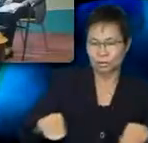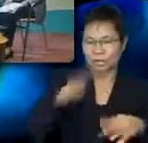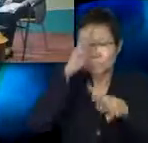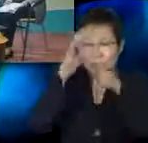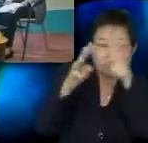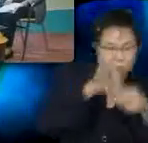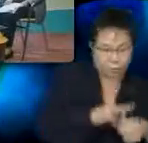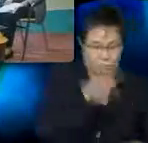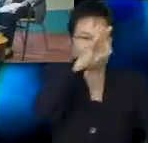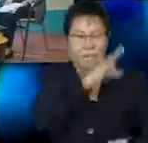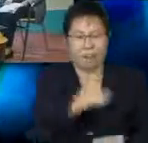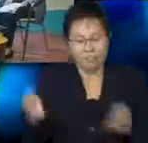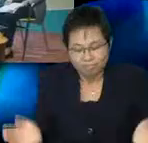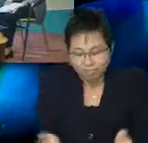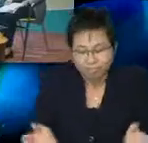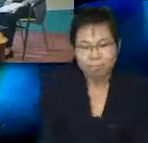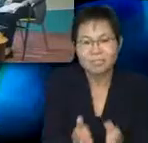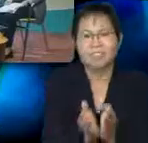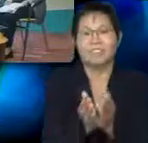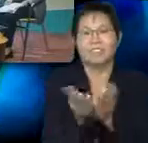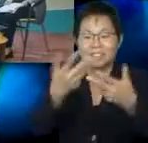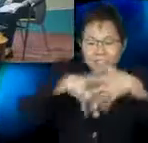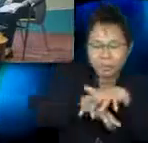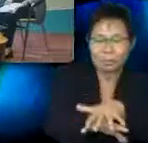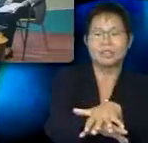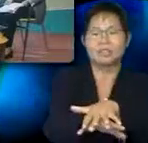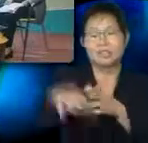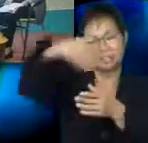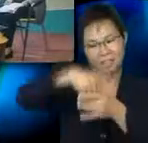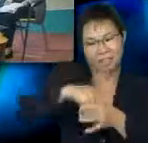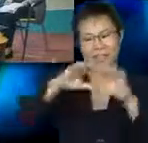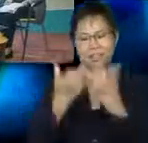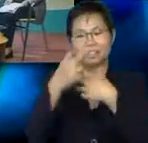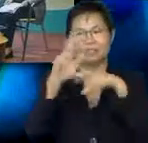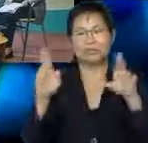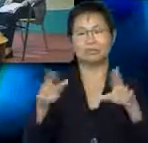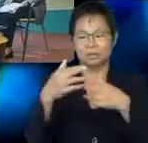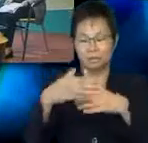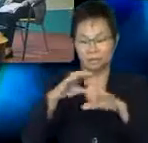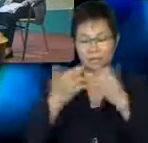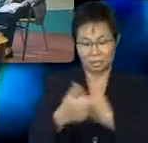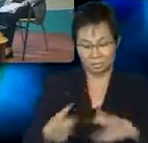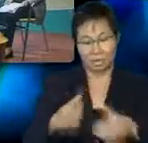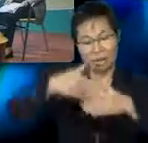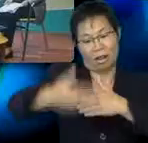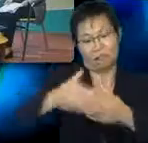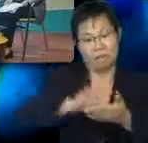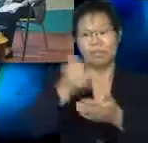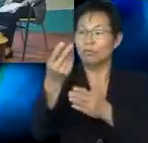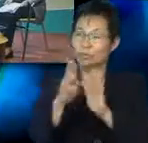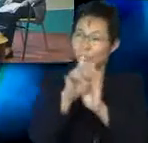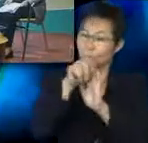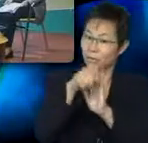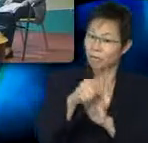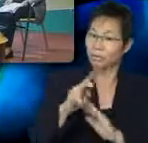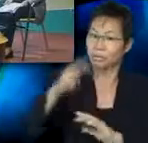spirit as well as encourages the collaboration in her classroom. After this, in a few minutes,